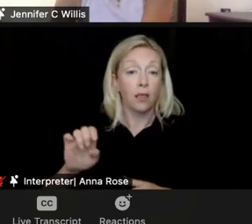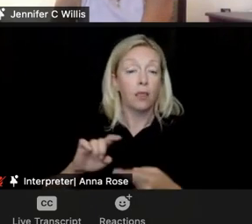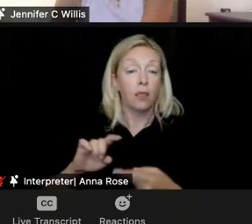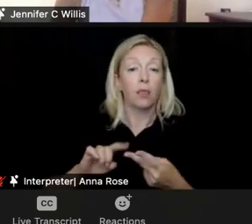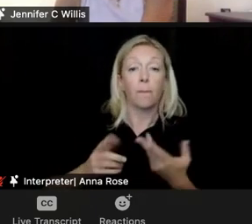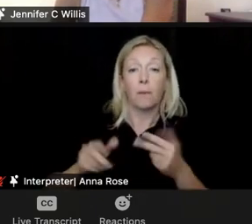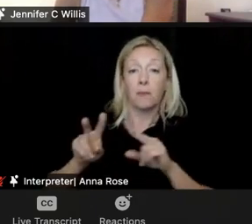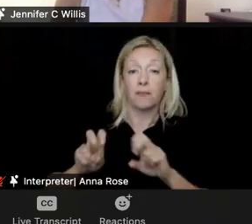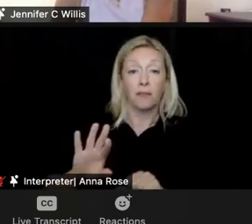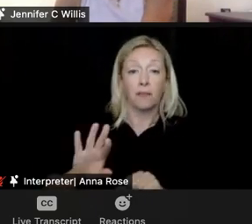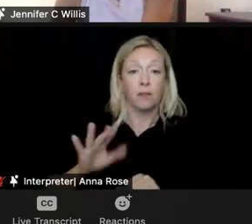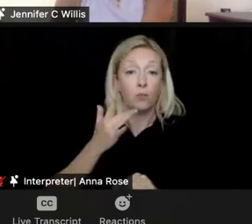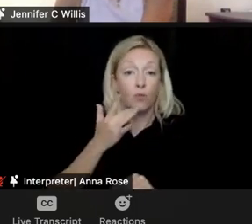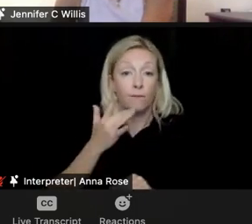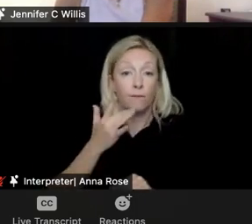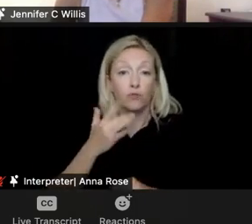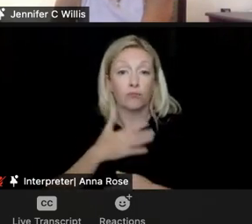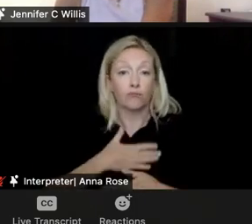assessment,